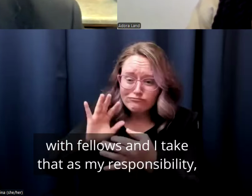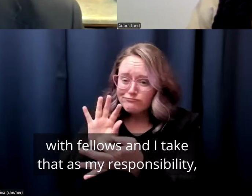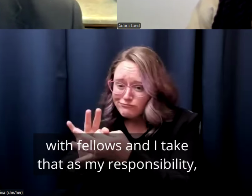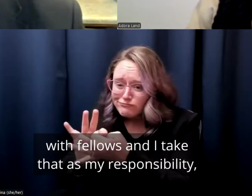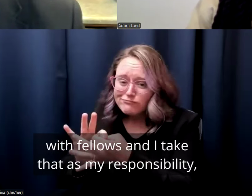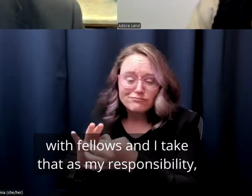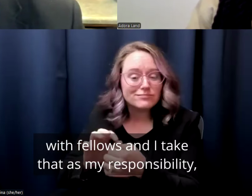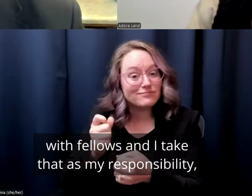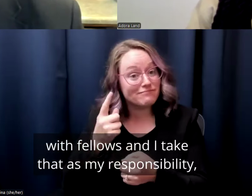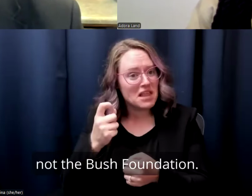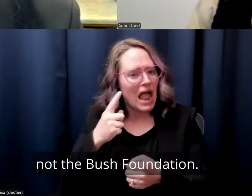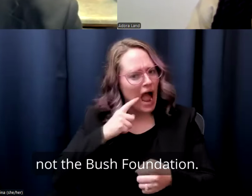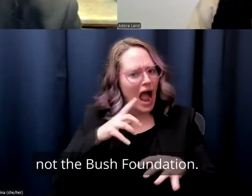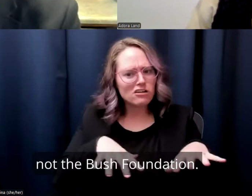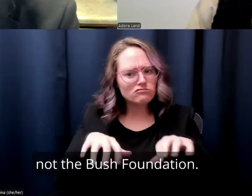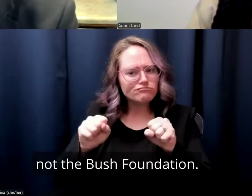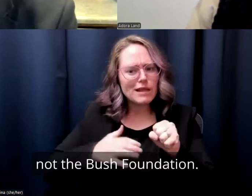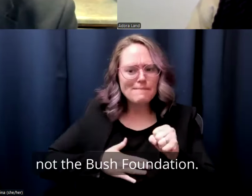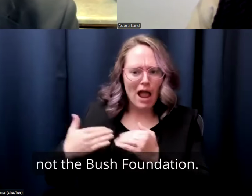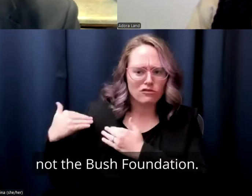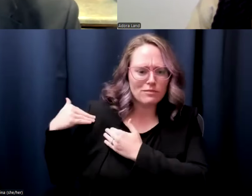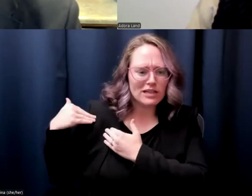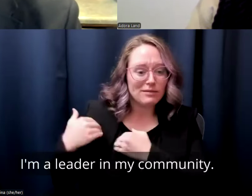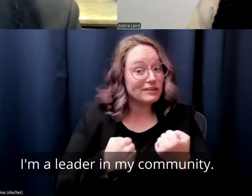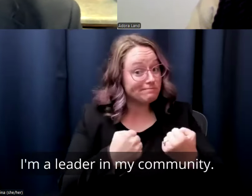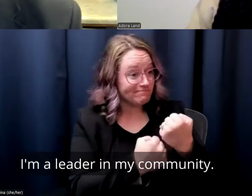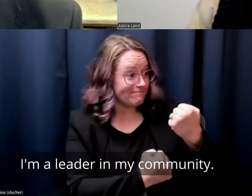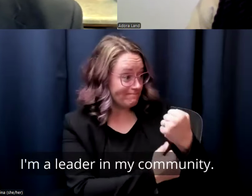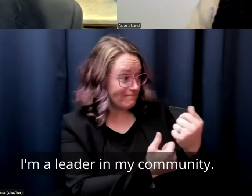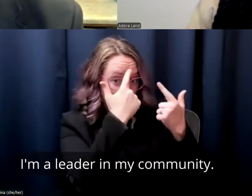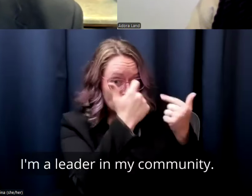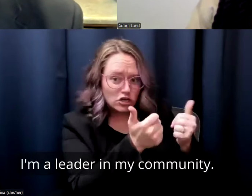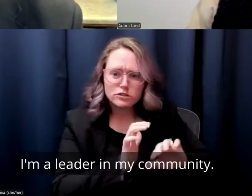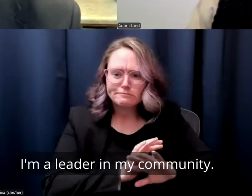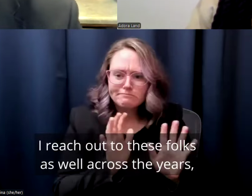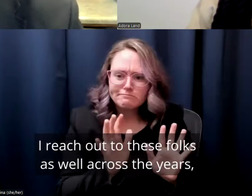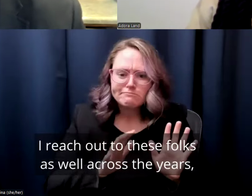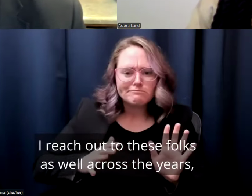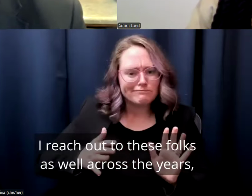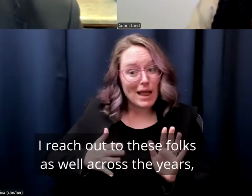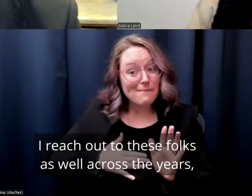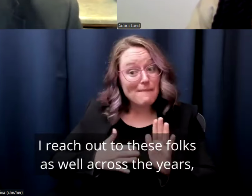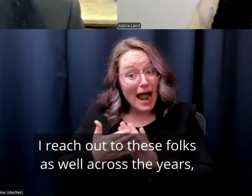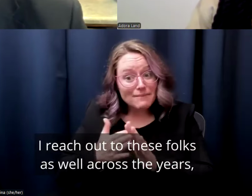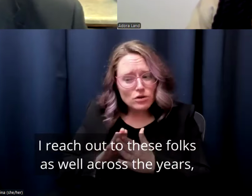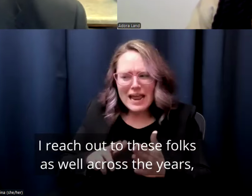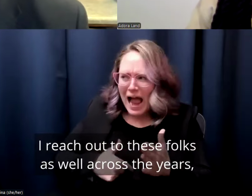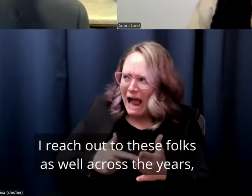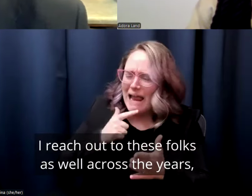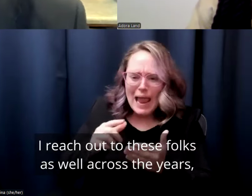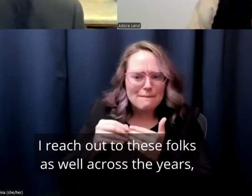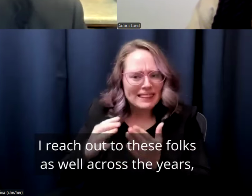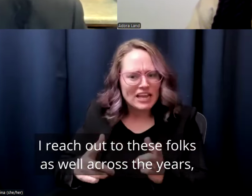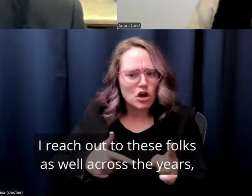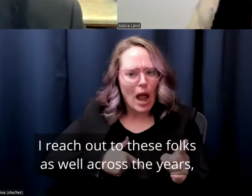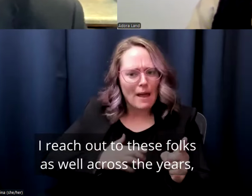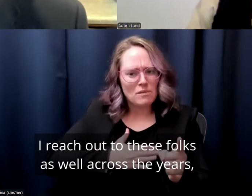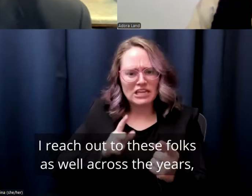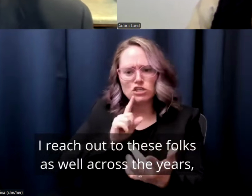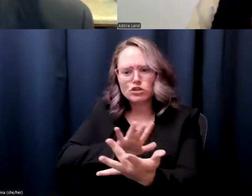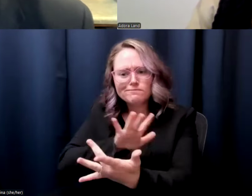that as my responsibility, not the Bush Foundation. I'm a leader in my community. I reach out to these folks as well across